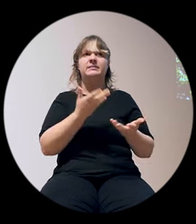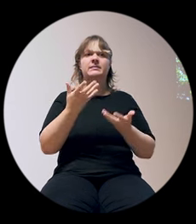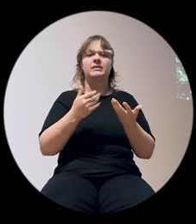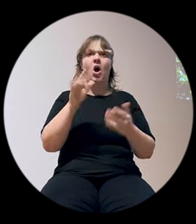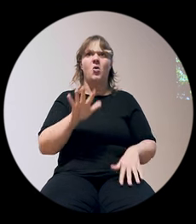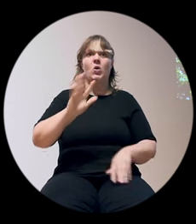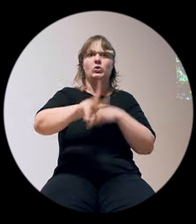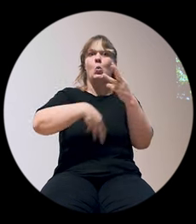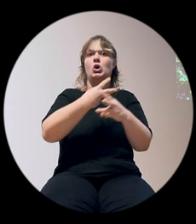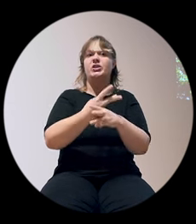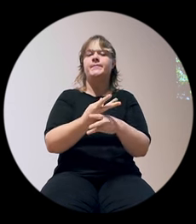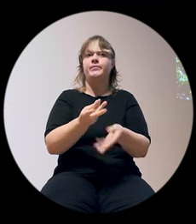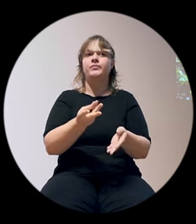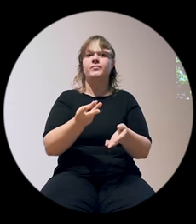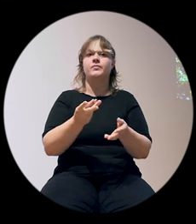across the world were